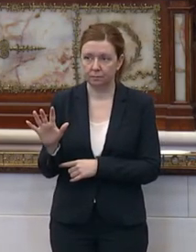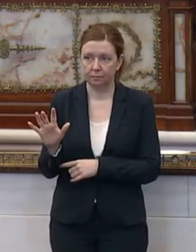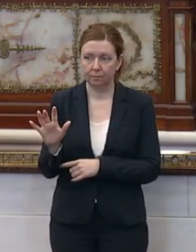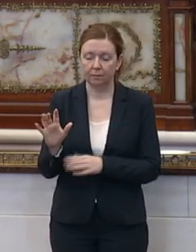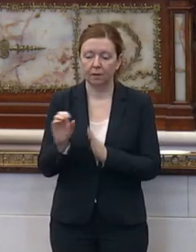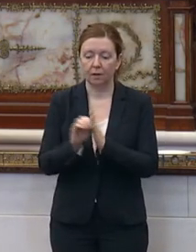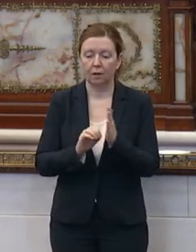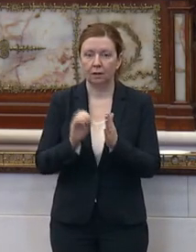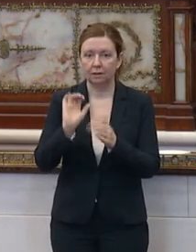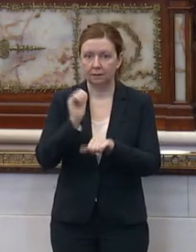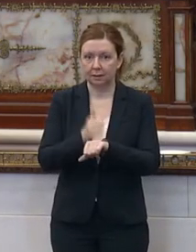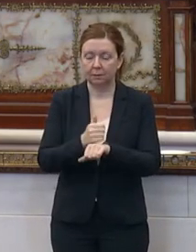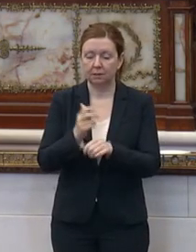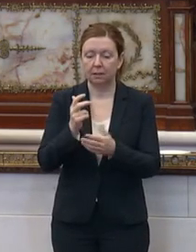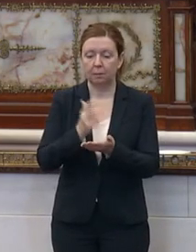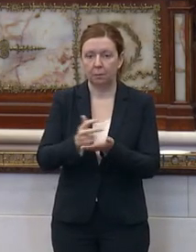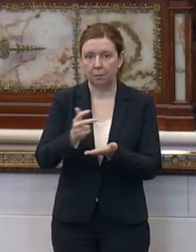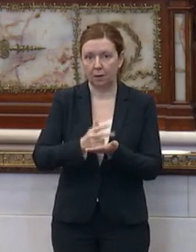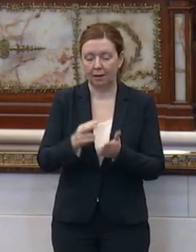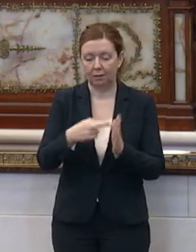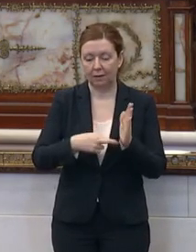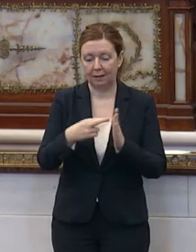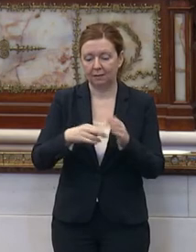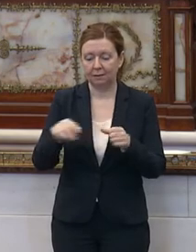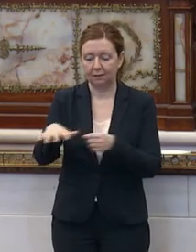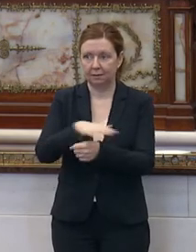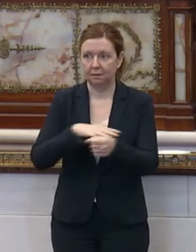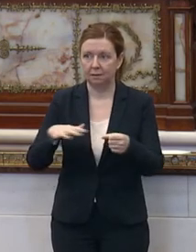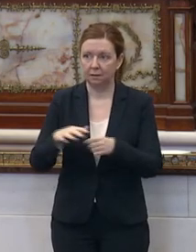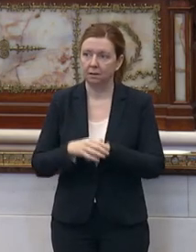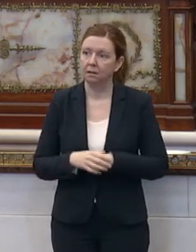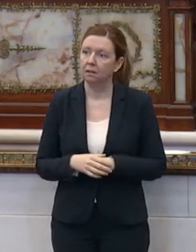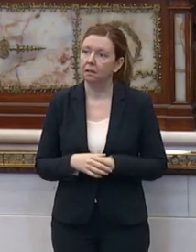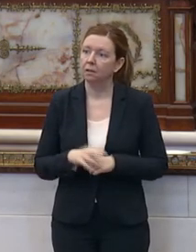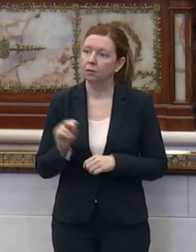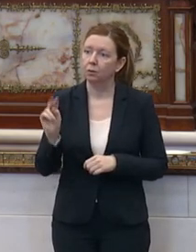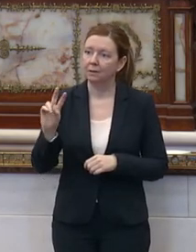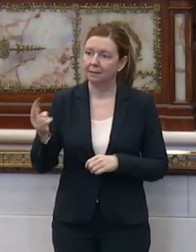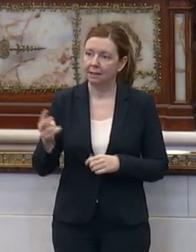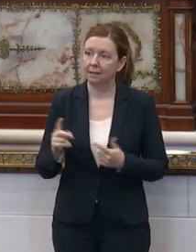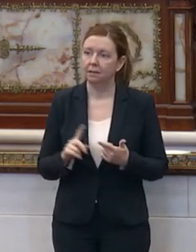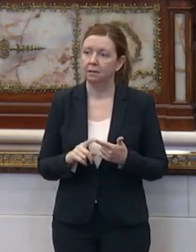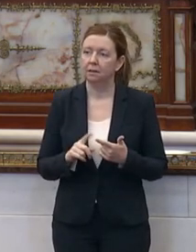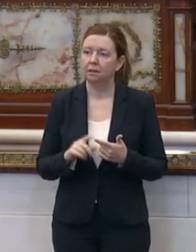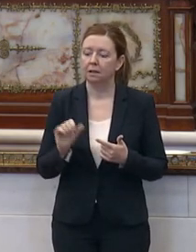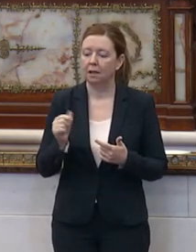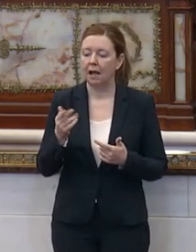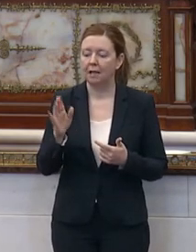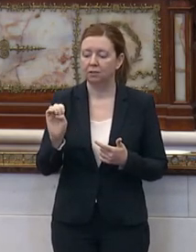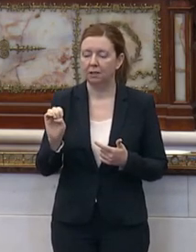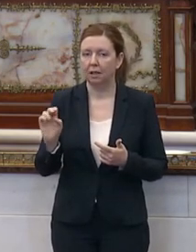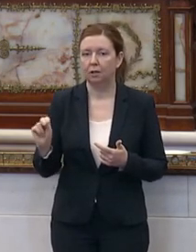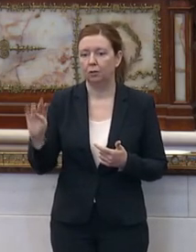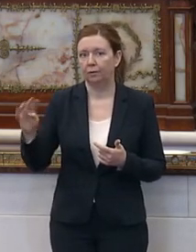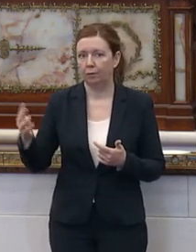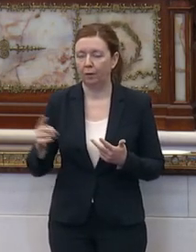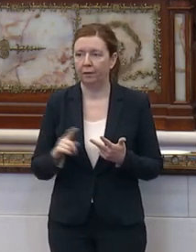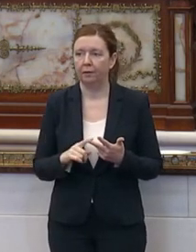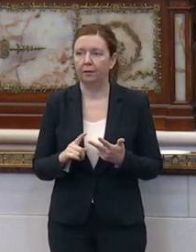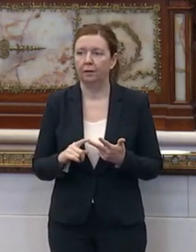210805, entitled an ordinance establishing parking regulations in the vicinity of Sullivan Street and North 2nd Street, Ashdale Street and North 4th